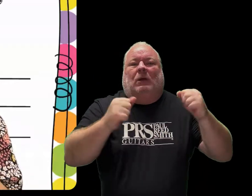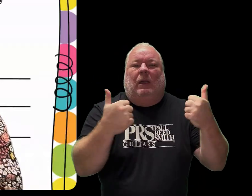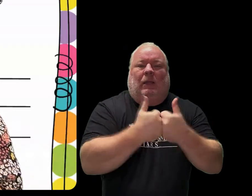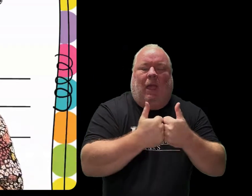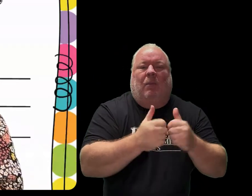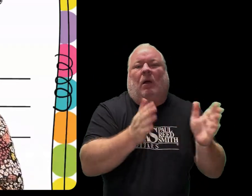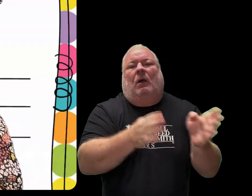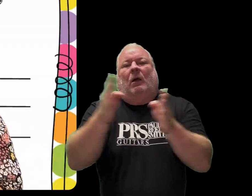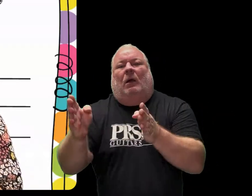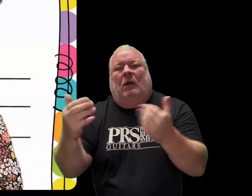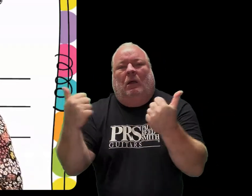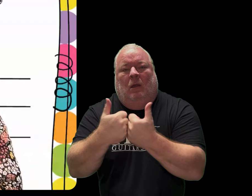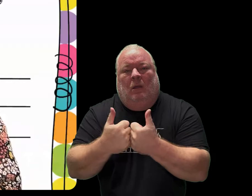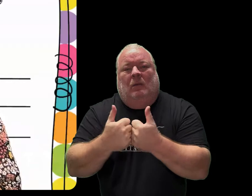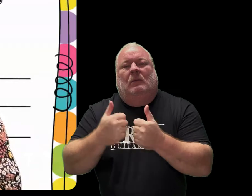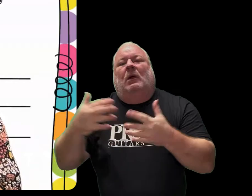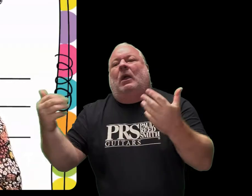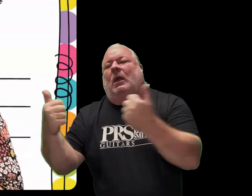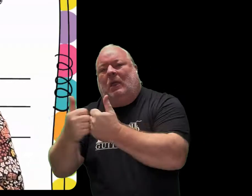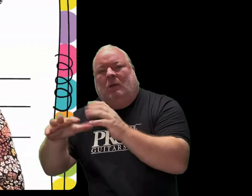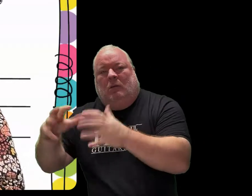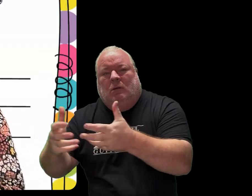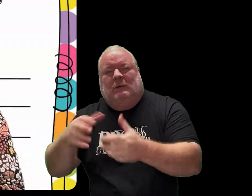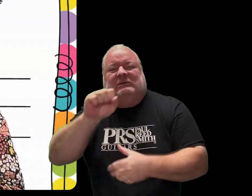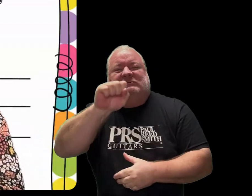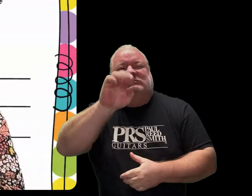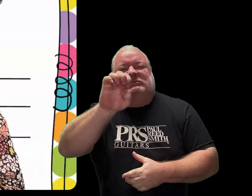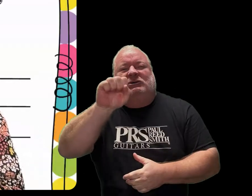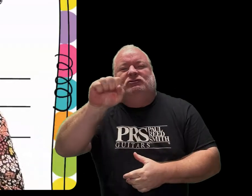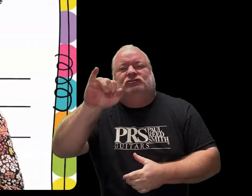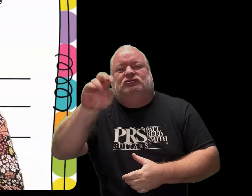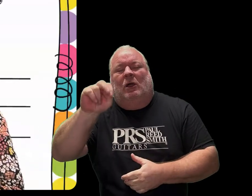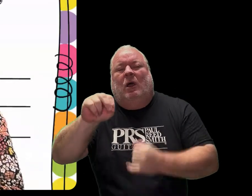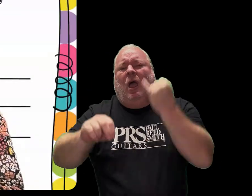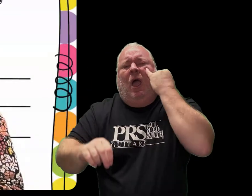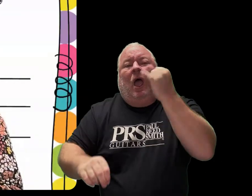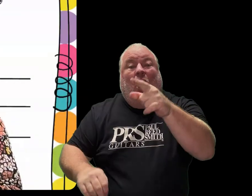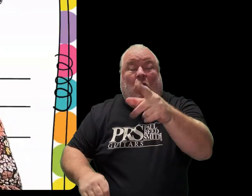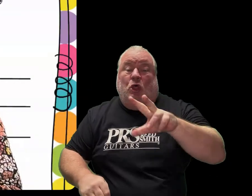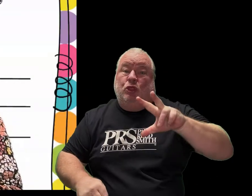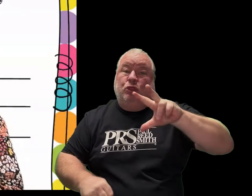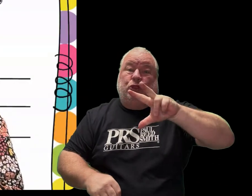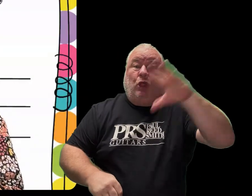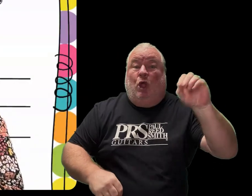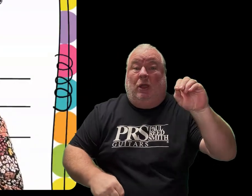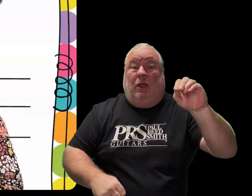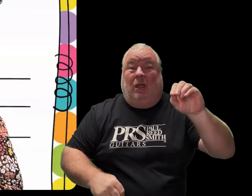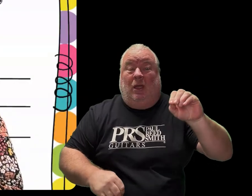sessions I'm going to have. So if 30 of you choose to